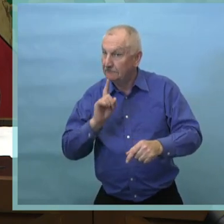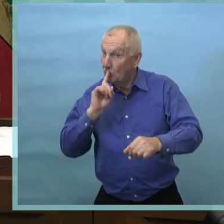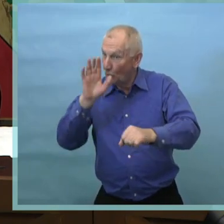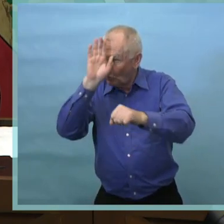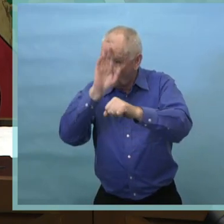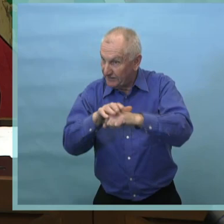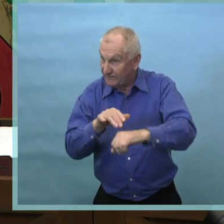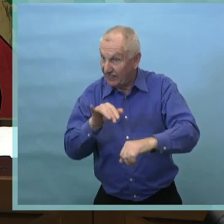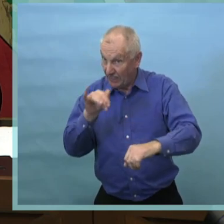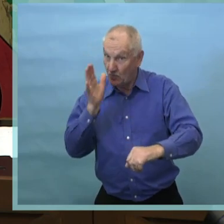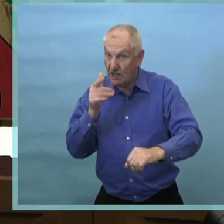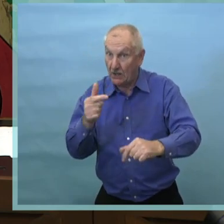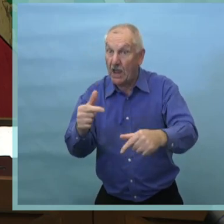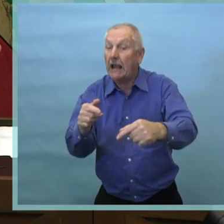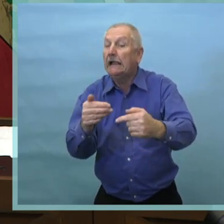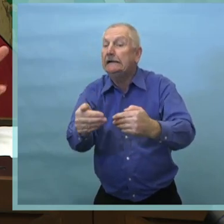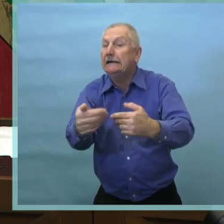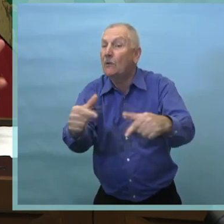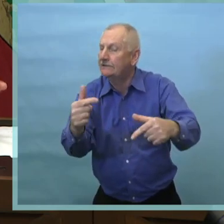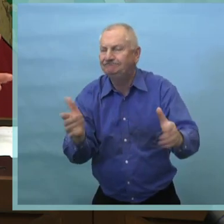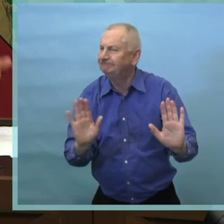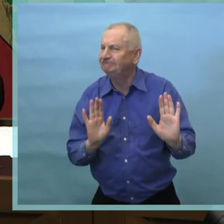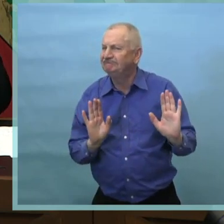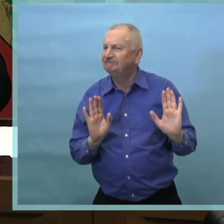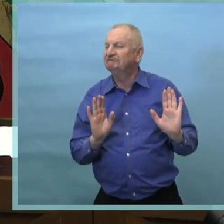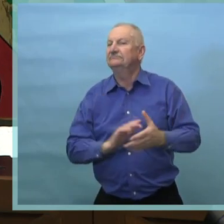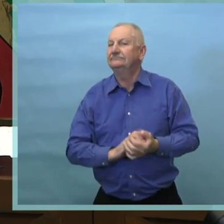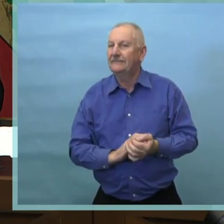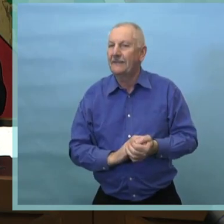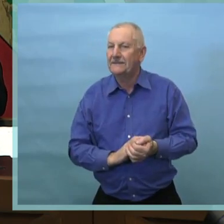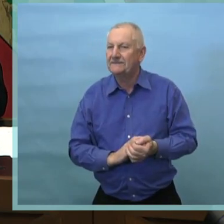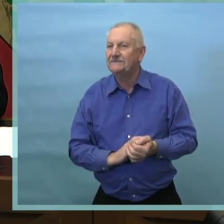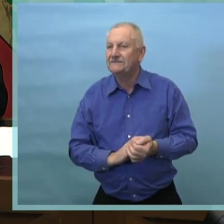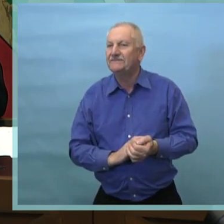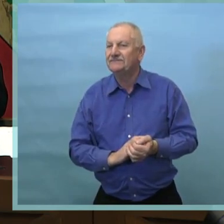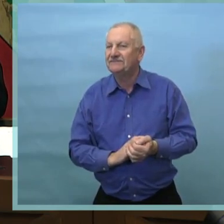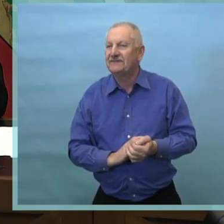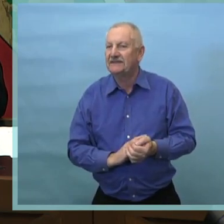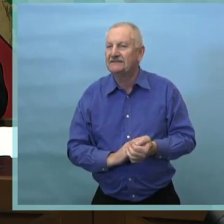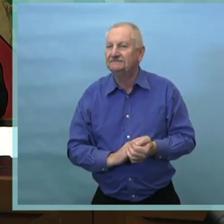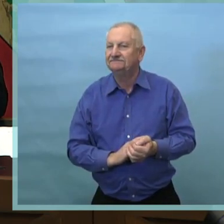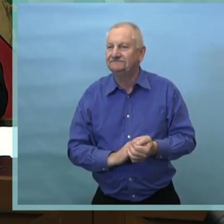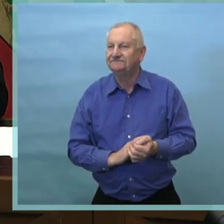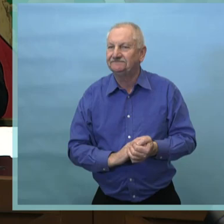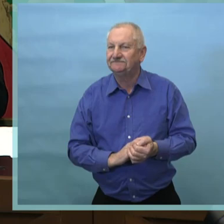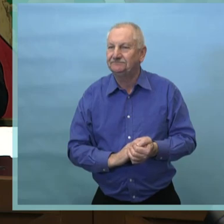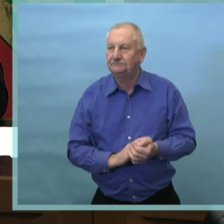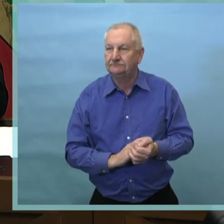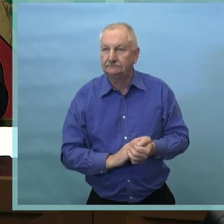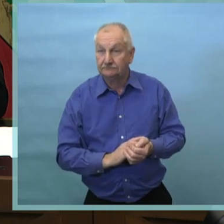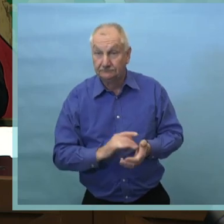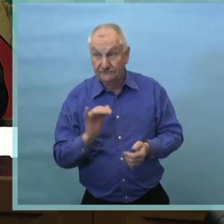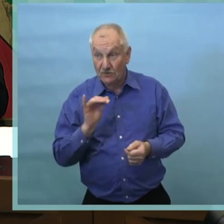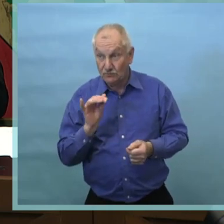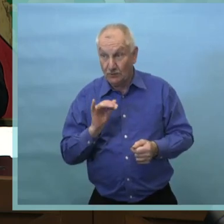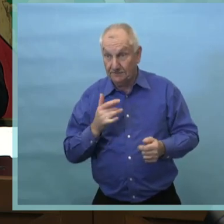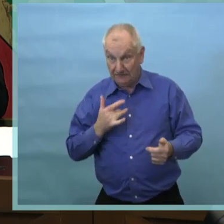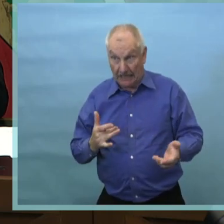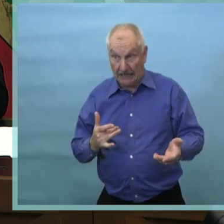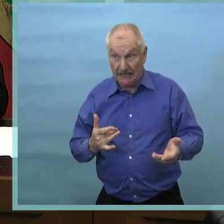on the battleship, right? Like, we don't have a battleship, and secondly, those kinds of things tend to go